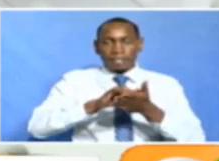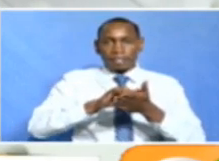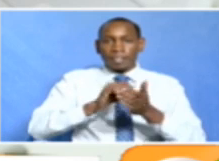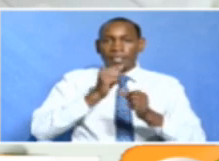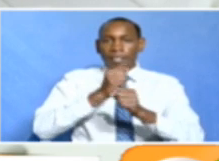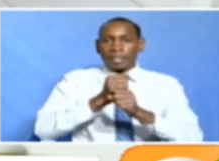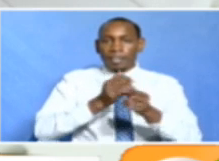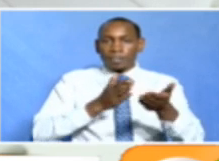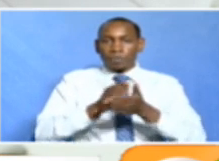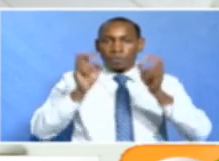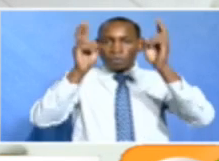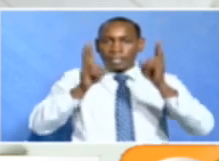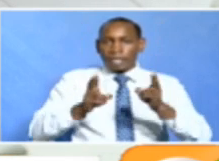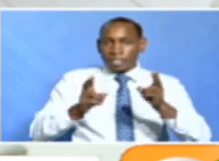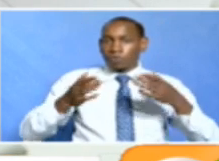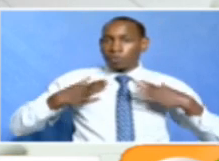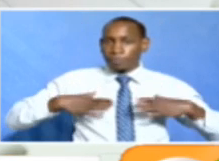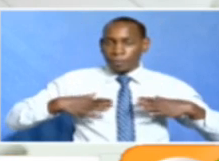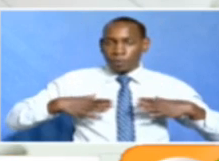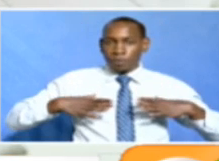perpetrated by international syndicates.